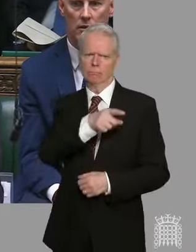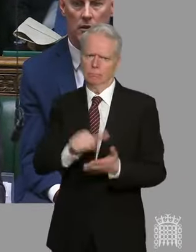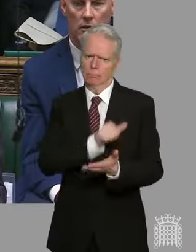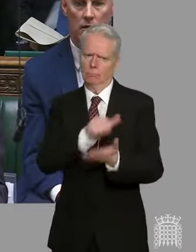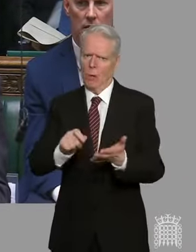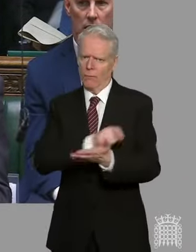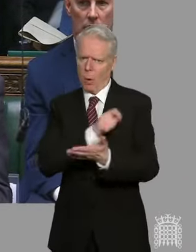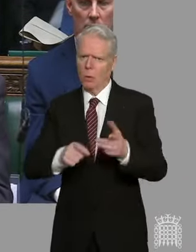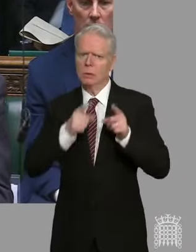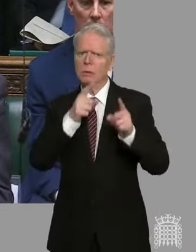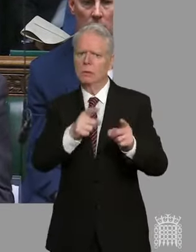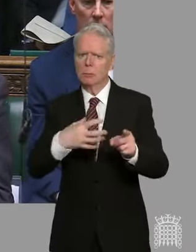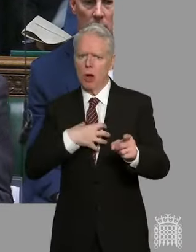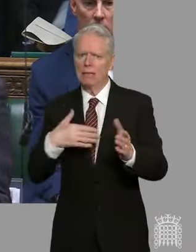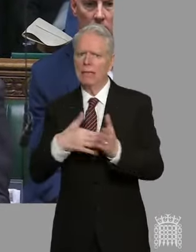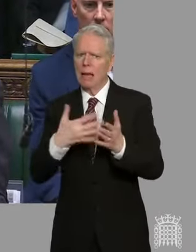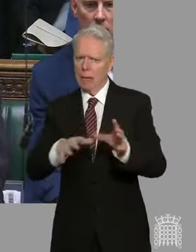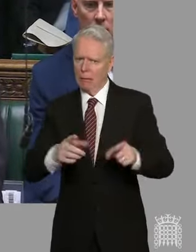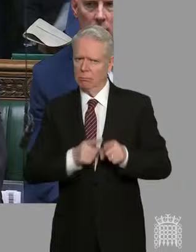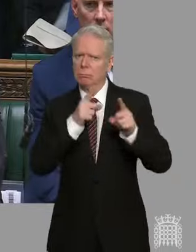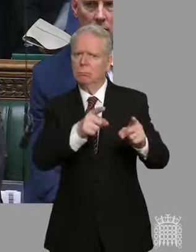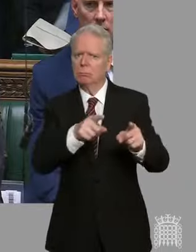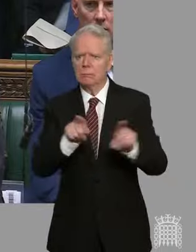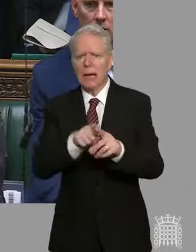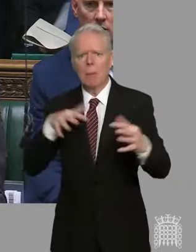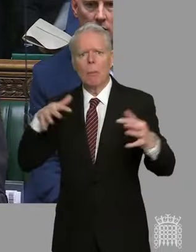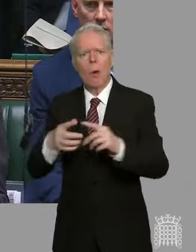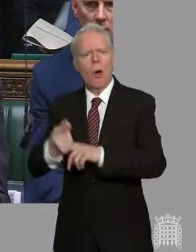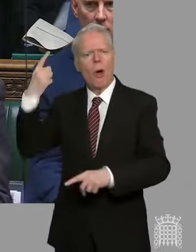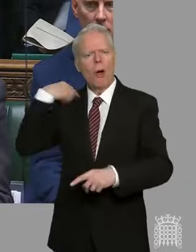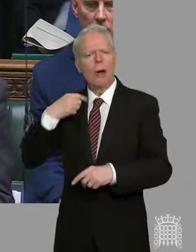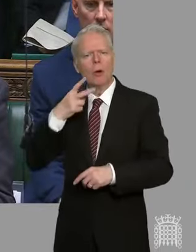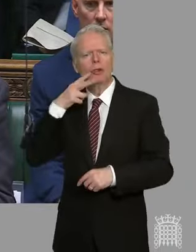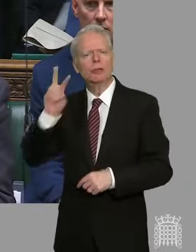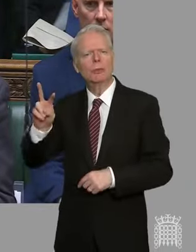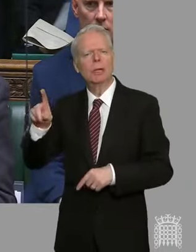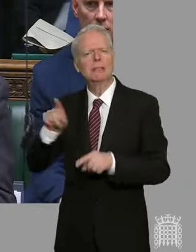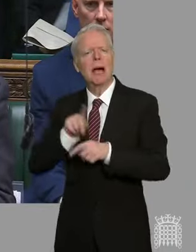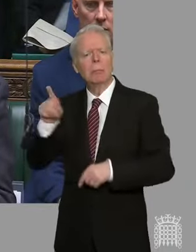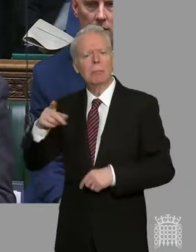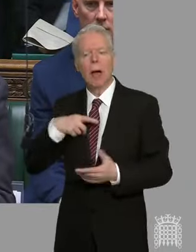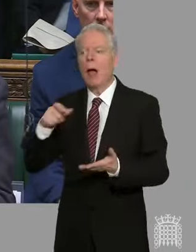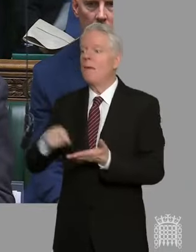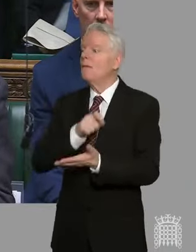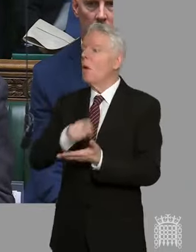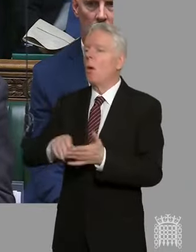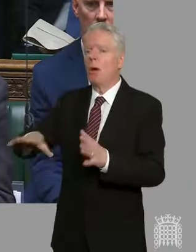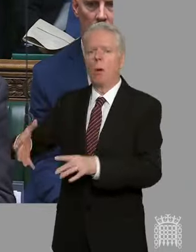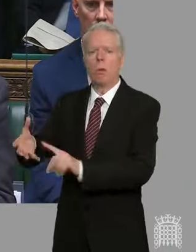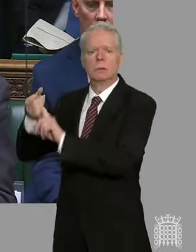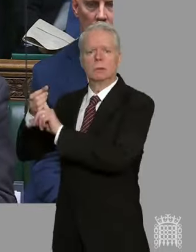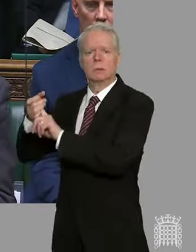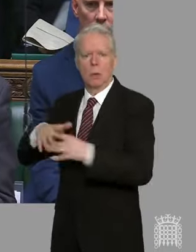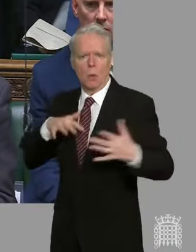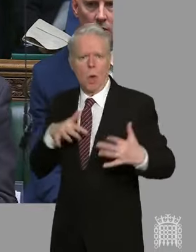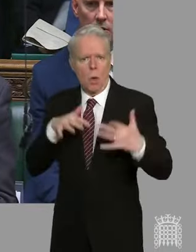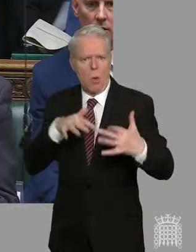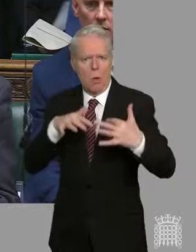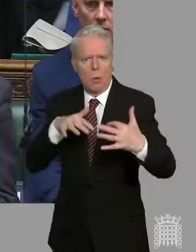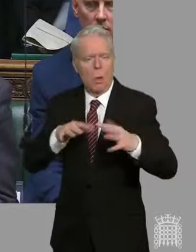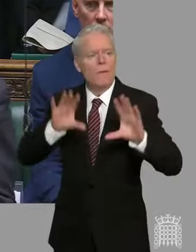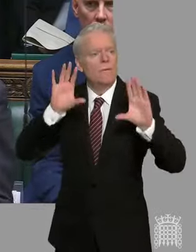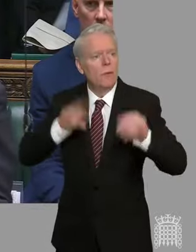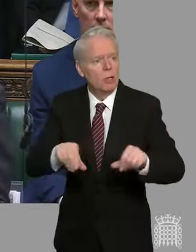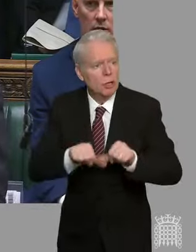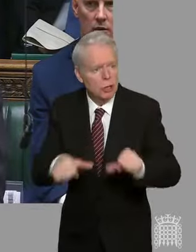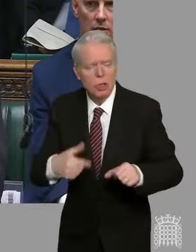House and the country willing him to succeed, will he invoke the legacy of Churchill in making the case for the UK to be the key